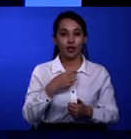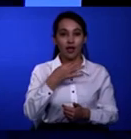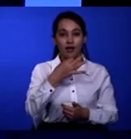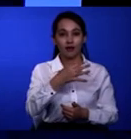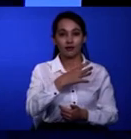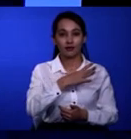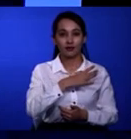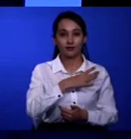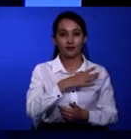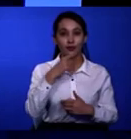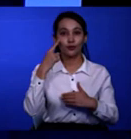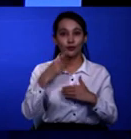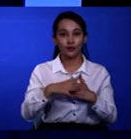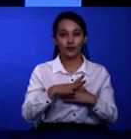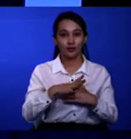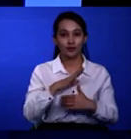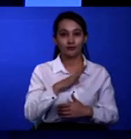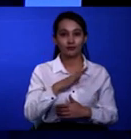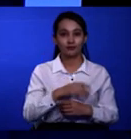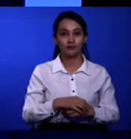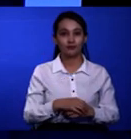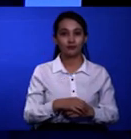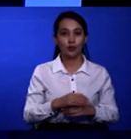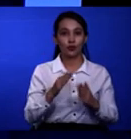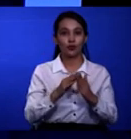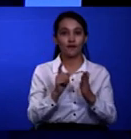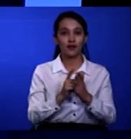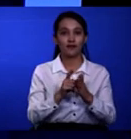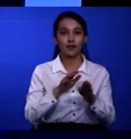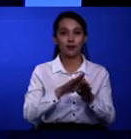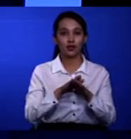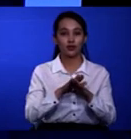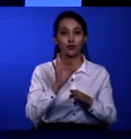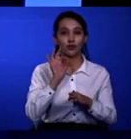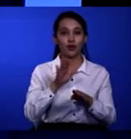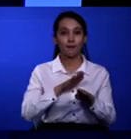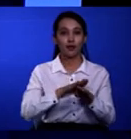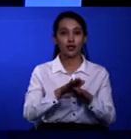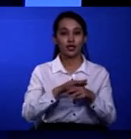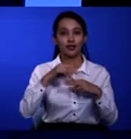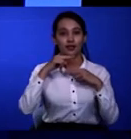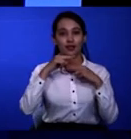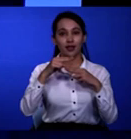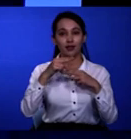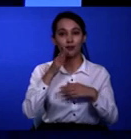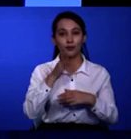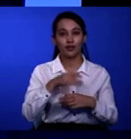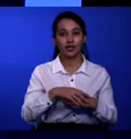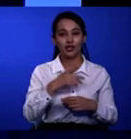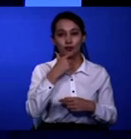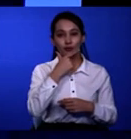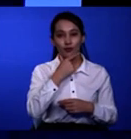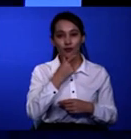berdim. Uyga sifani bajarayotganingizda to'g'ri bajaring. E'tiborli bo'ling. Chiroyli